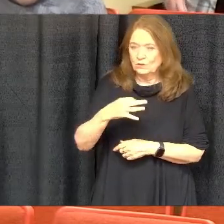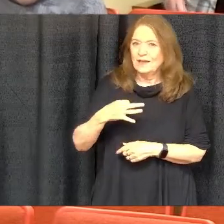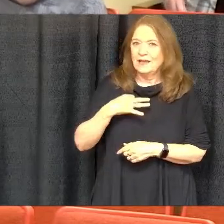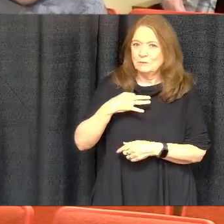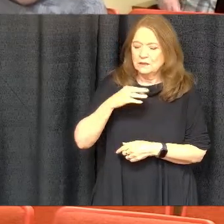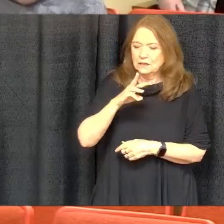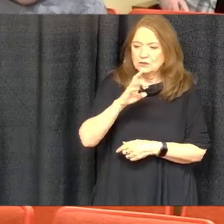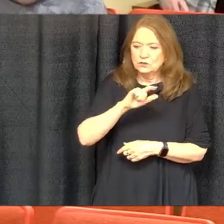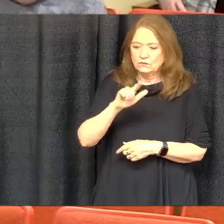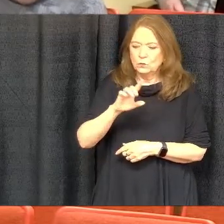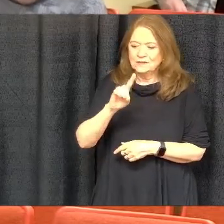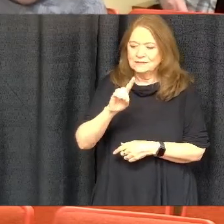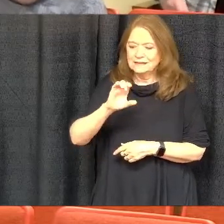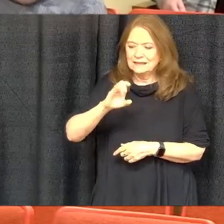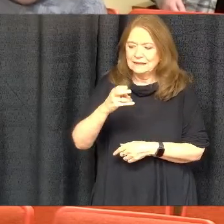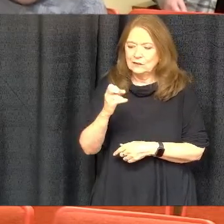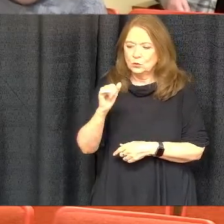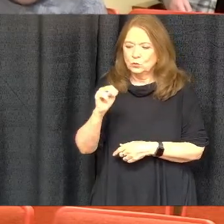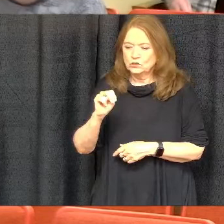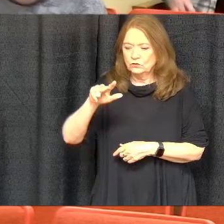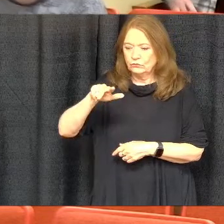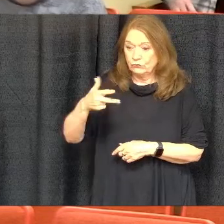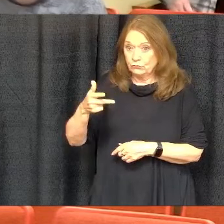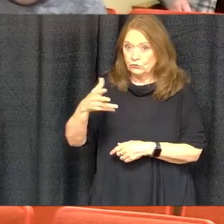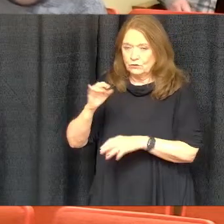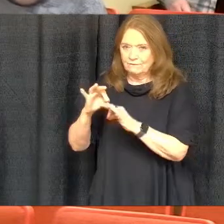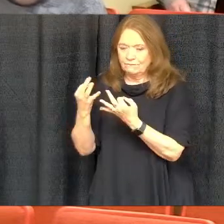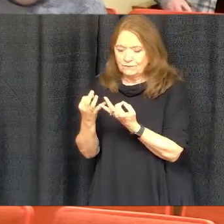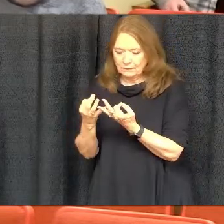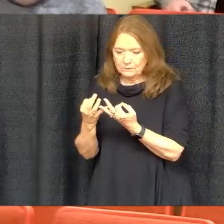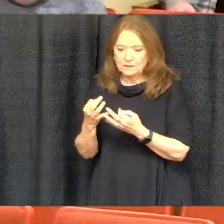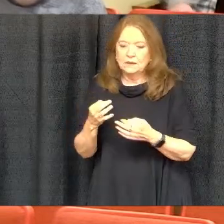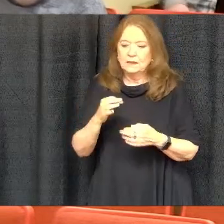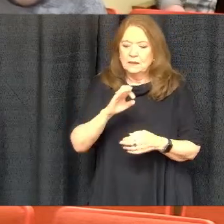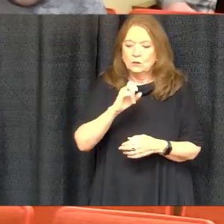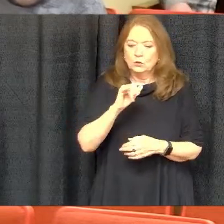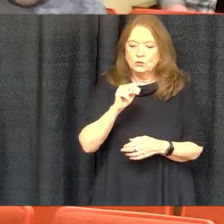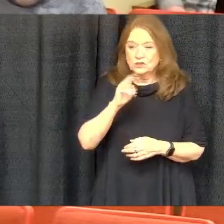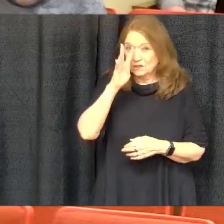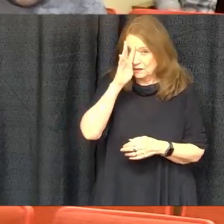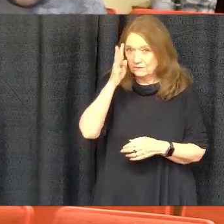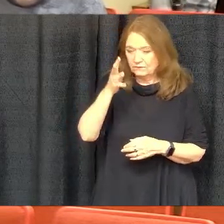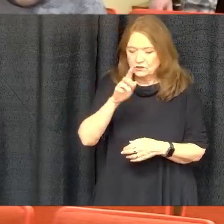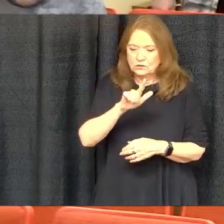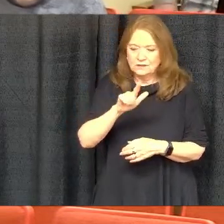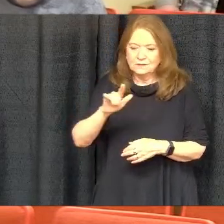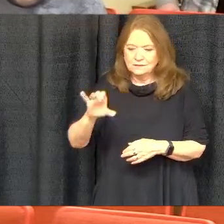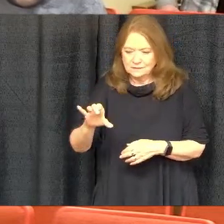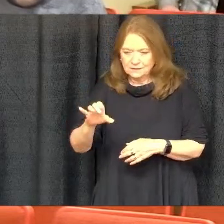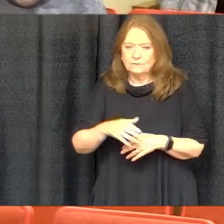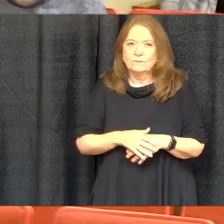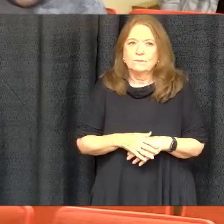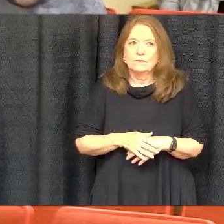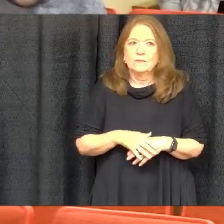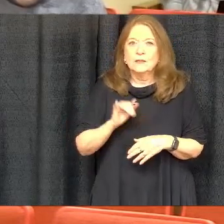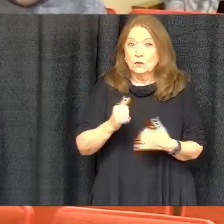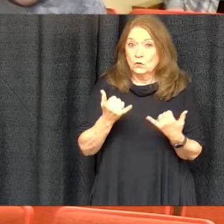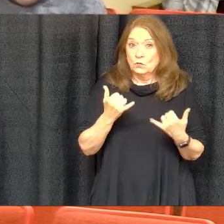of Will D. Christian III and family, Christian Innovation LLC. This is currently